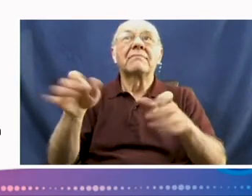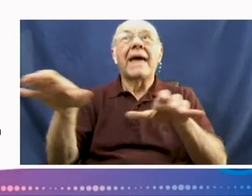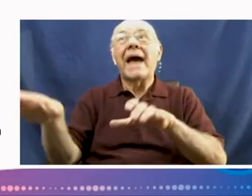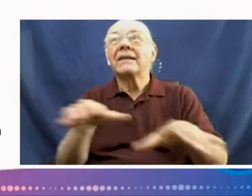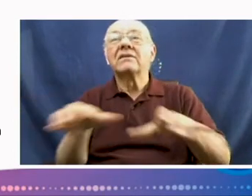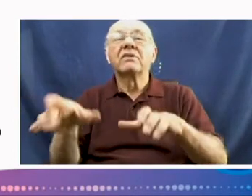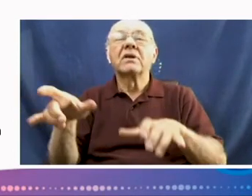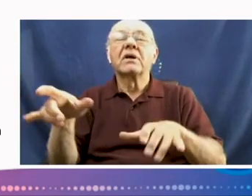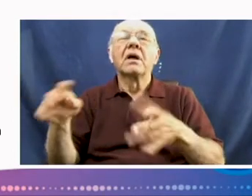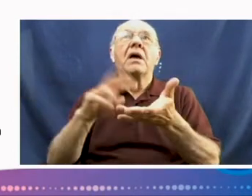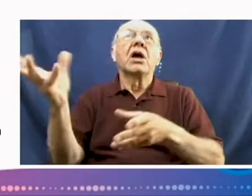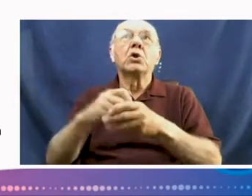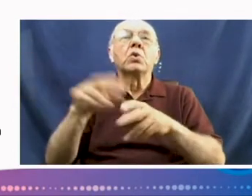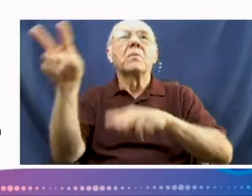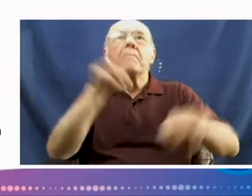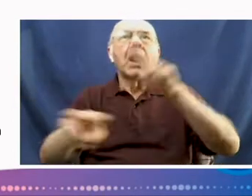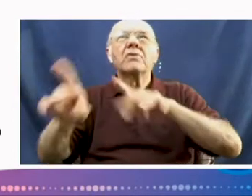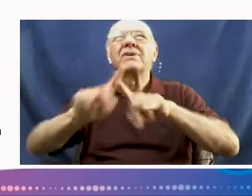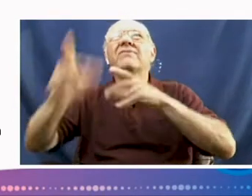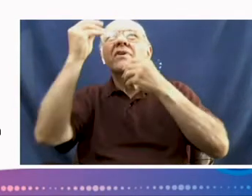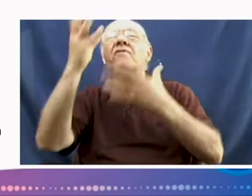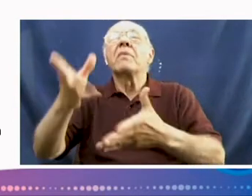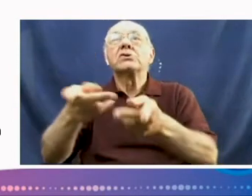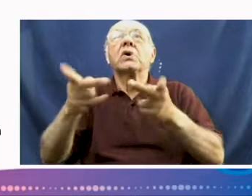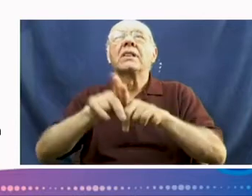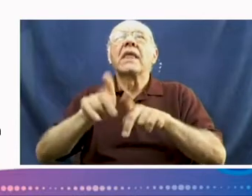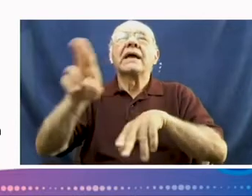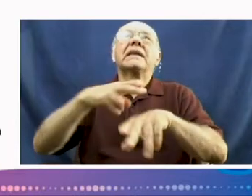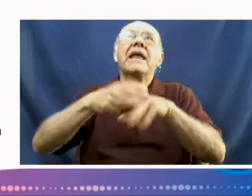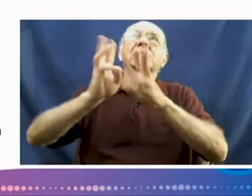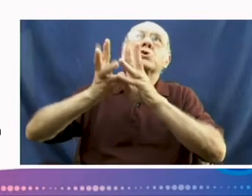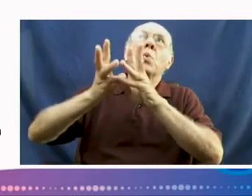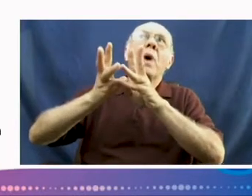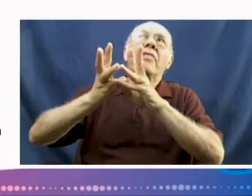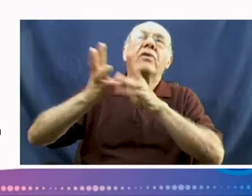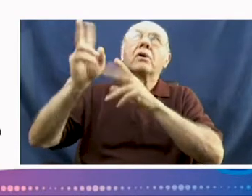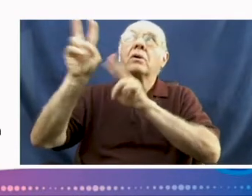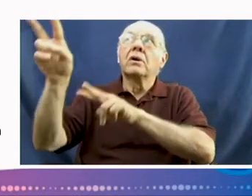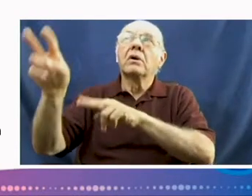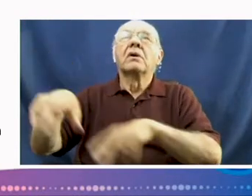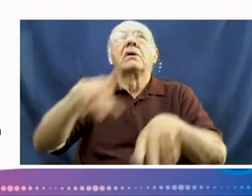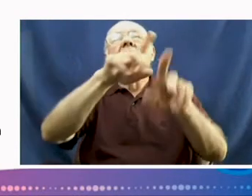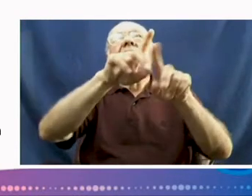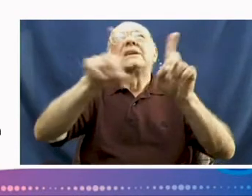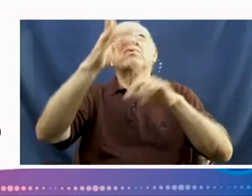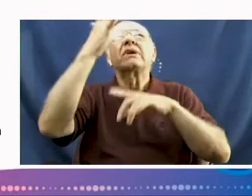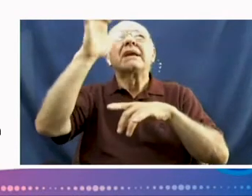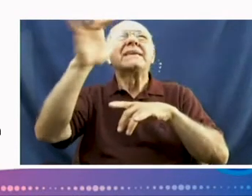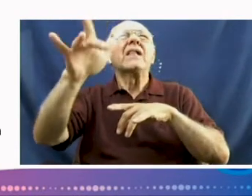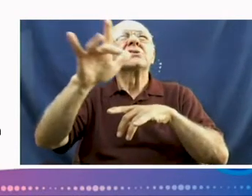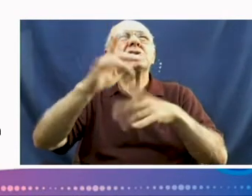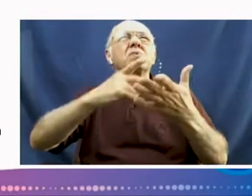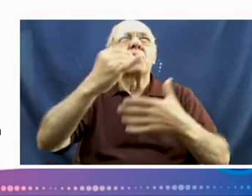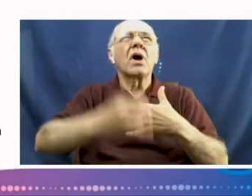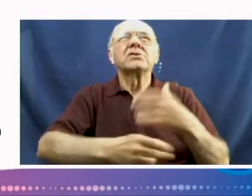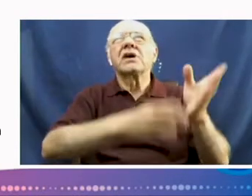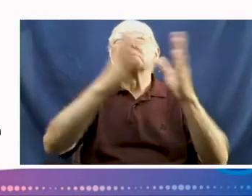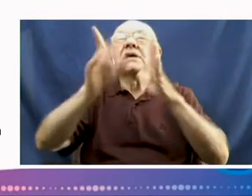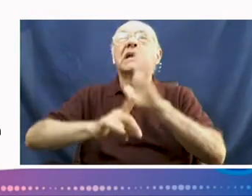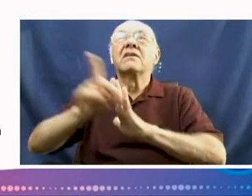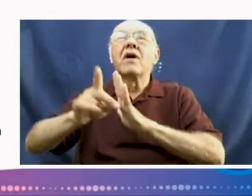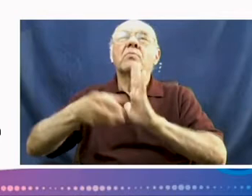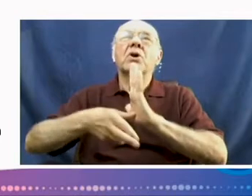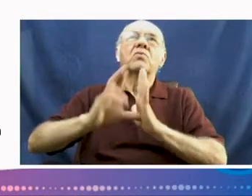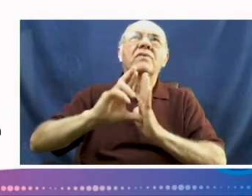various information sources, such as National Weather Service, various intelligence products, developing, reviewing,